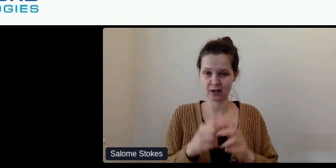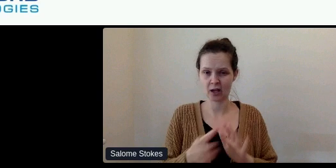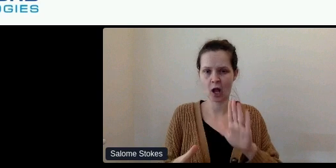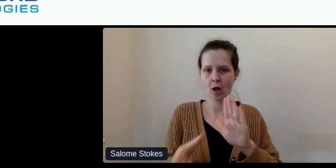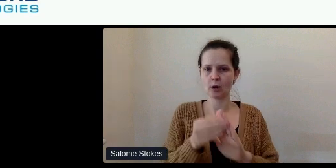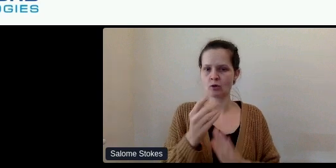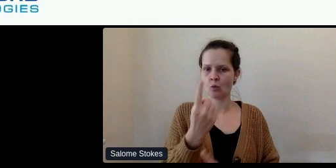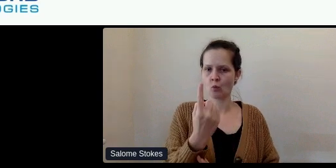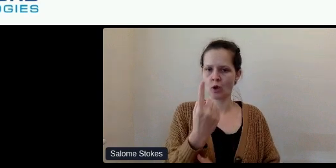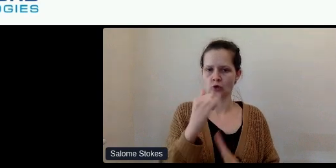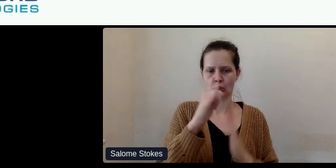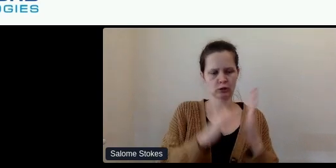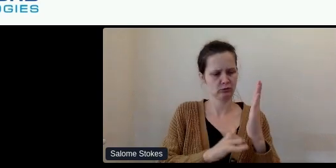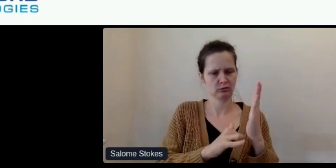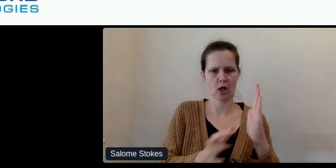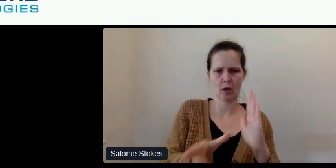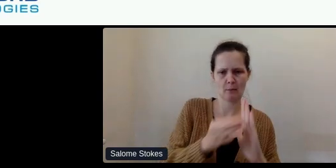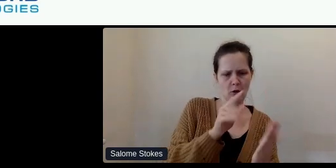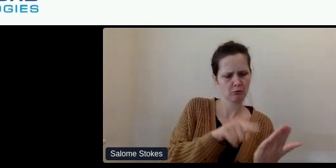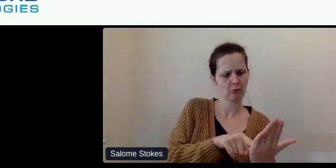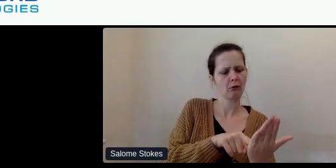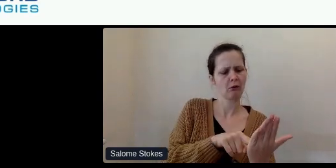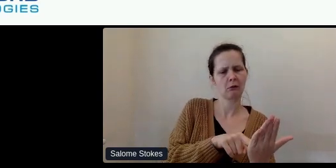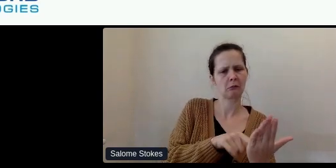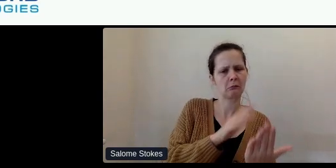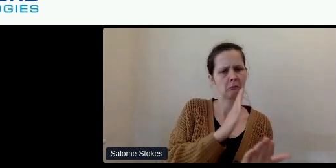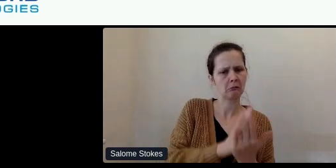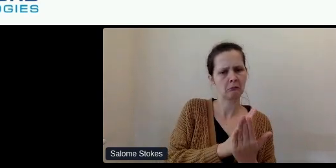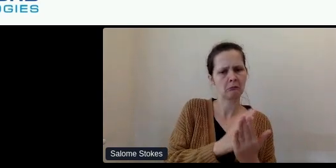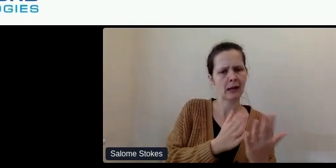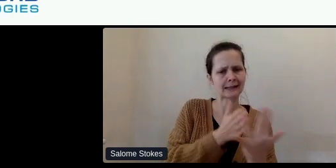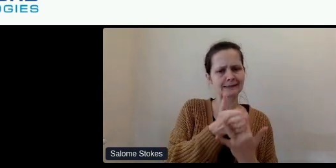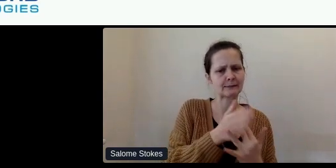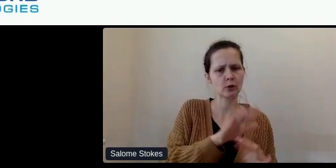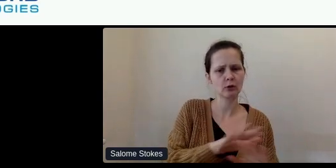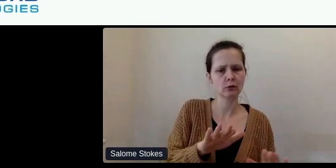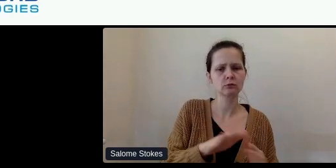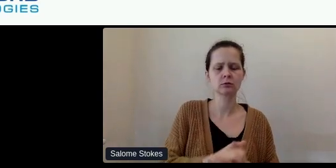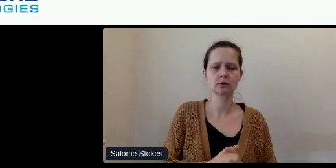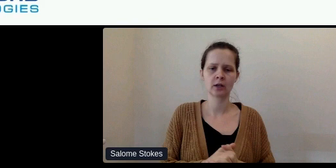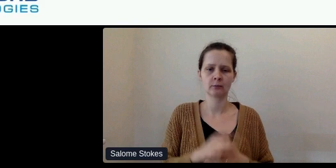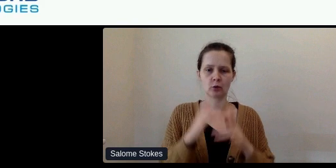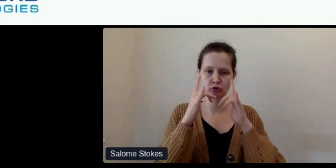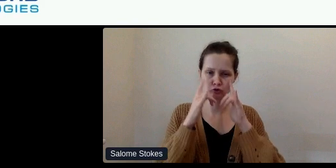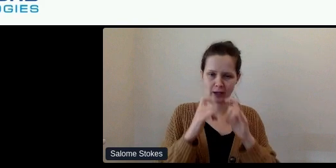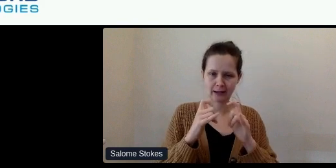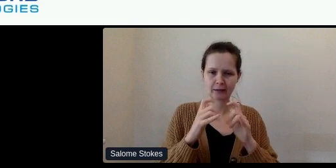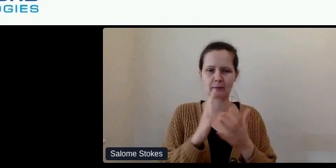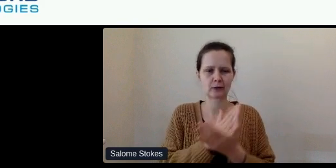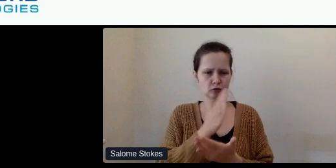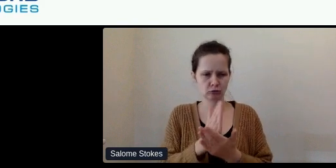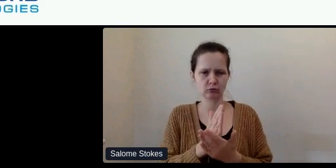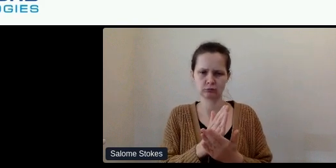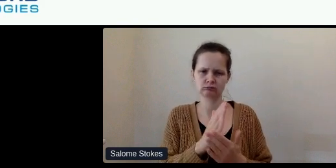checking them. This will actually check and test and validate batches of documents.